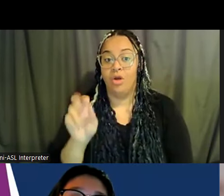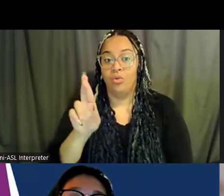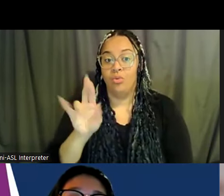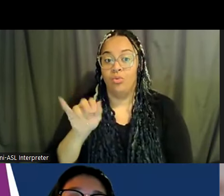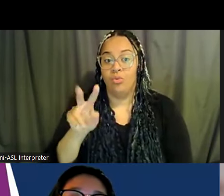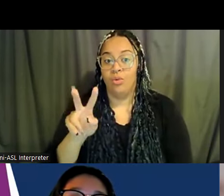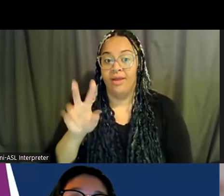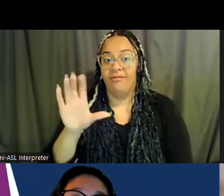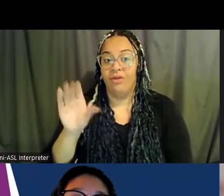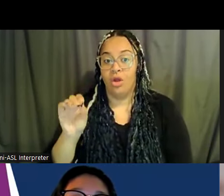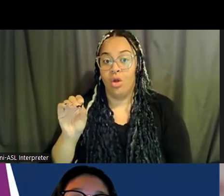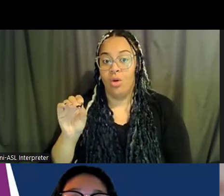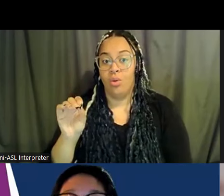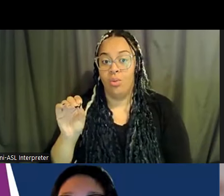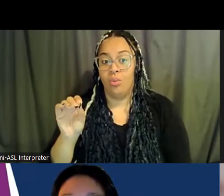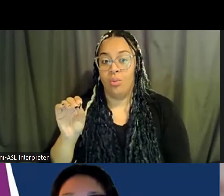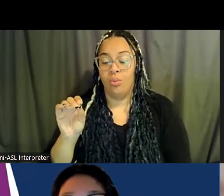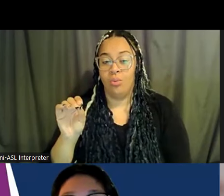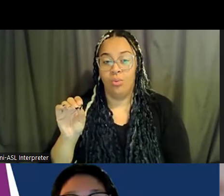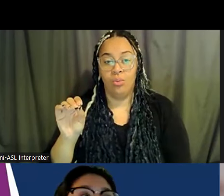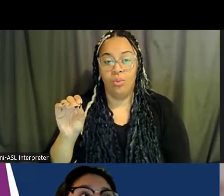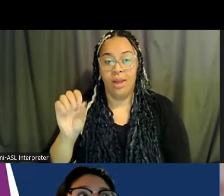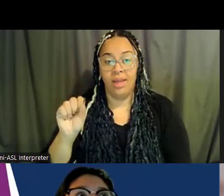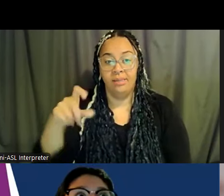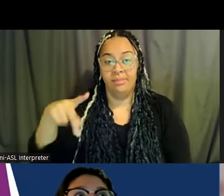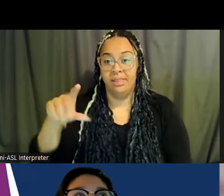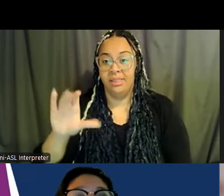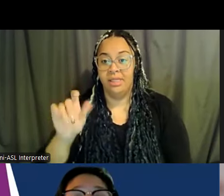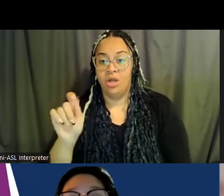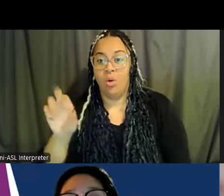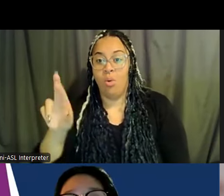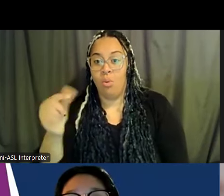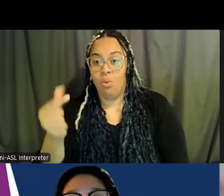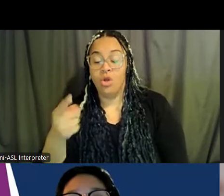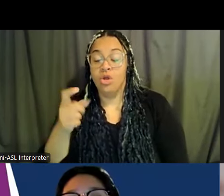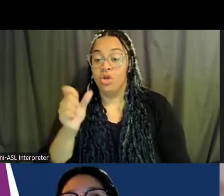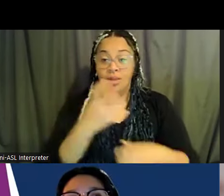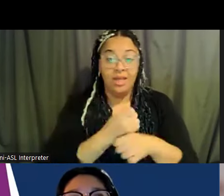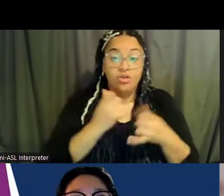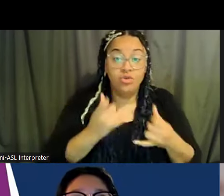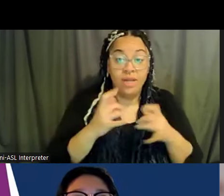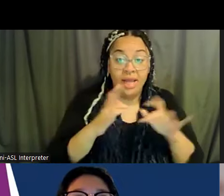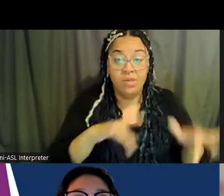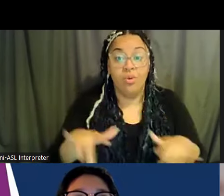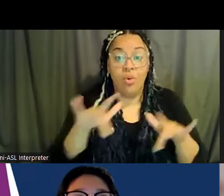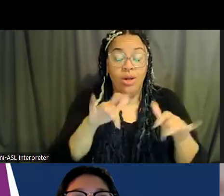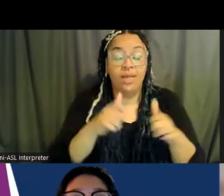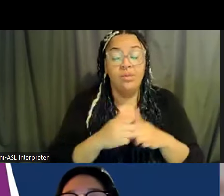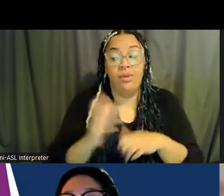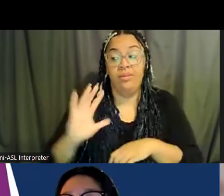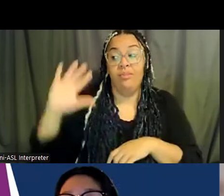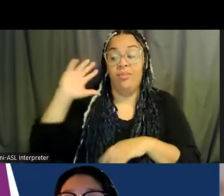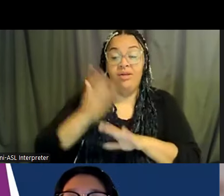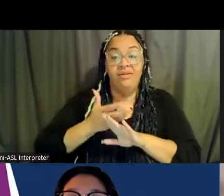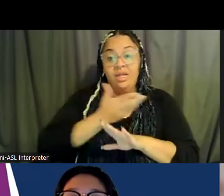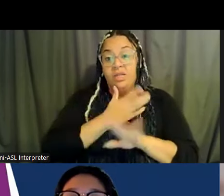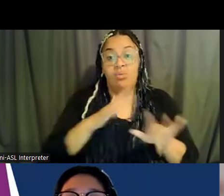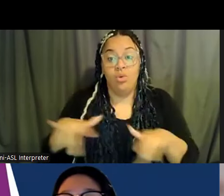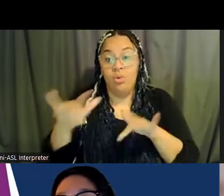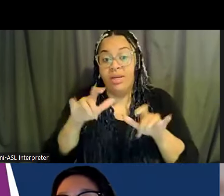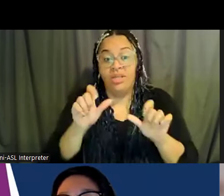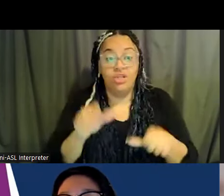www.rivcospc.org. You can get today's recording along with previous recordings. You can get upcoming event